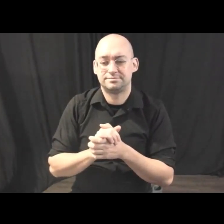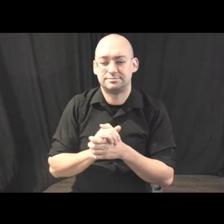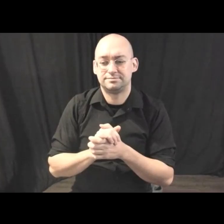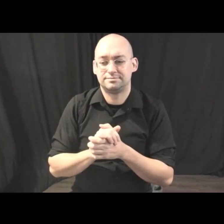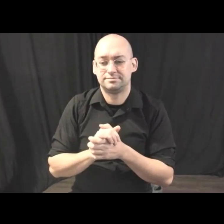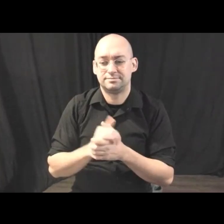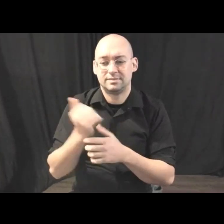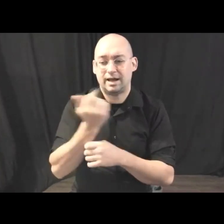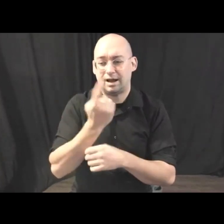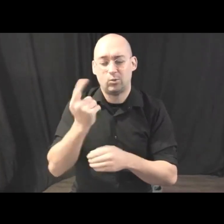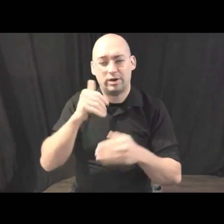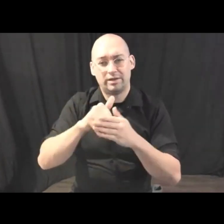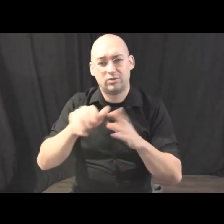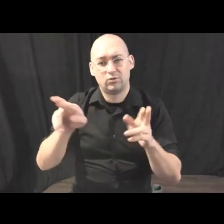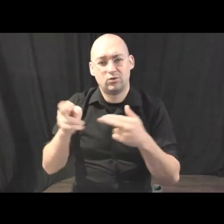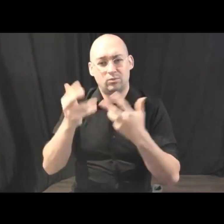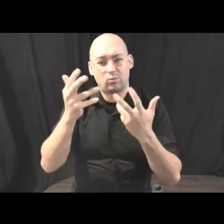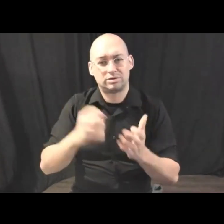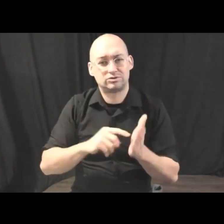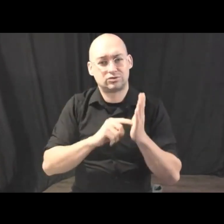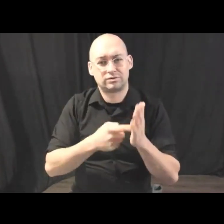Anyone in the room want to start us off?